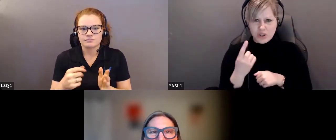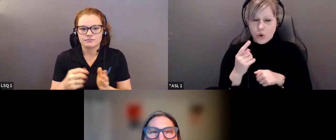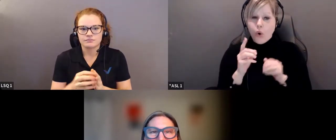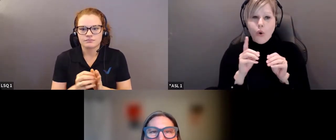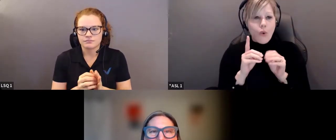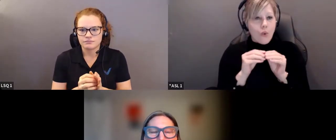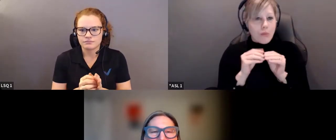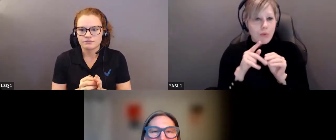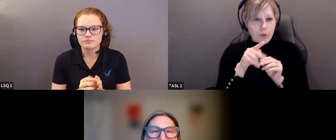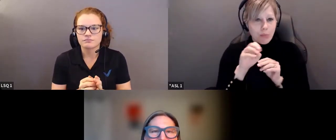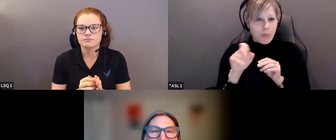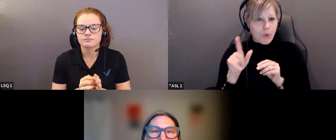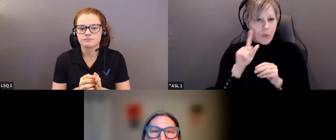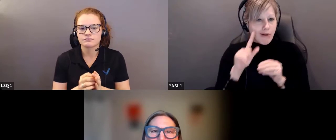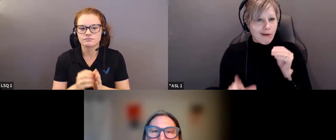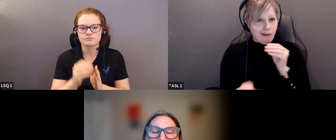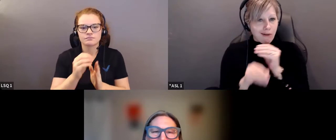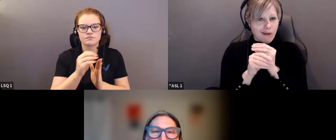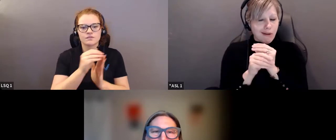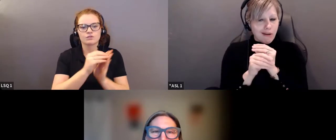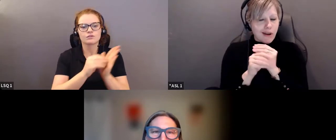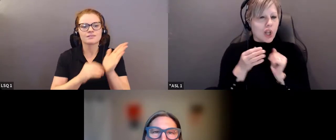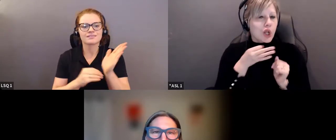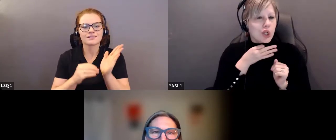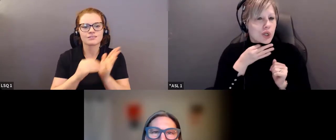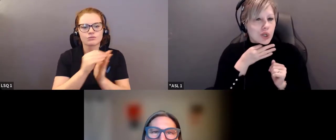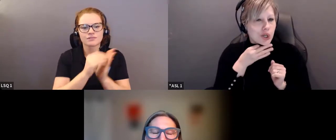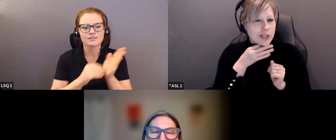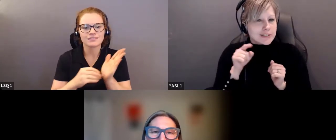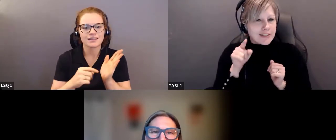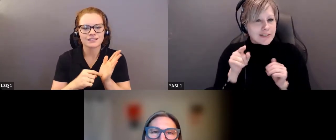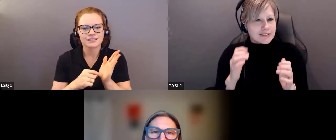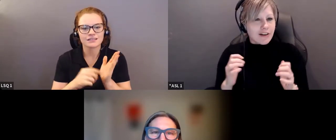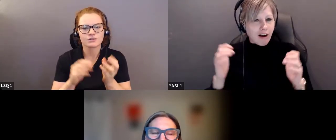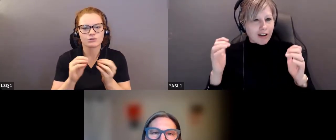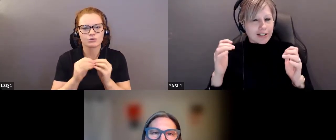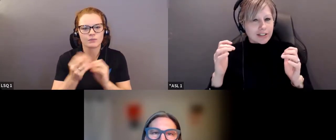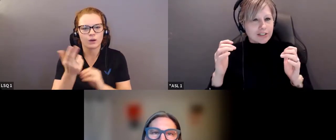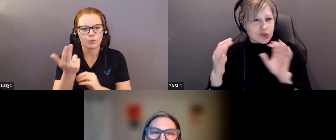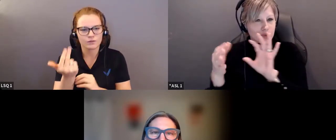poll to keep understanding who's in the Zoom room today.